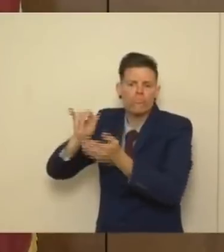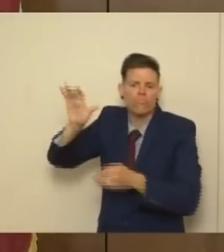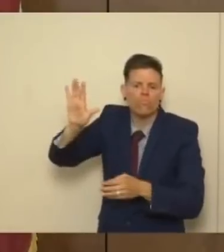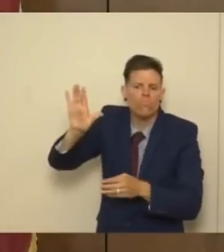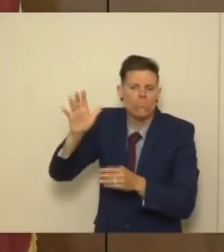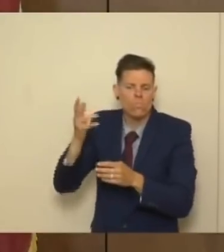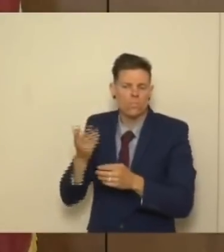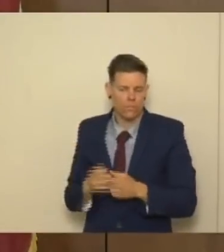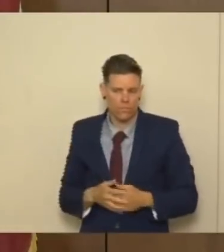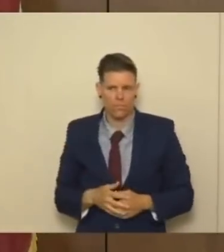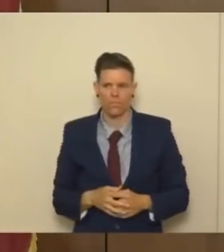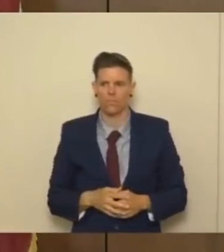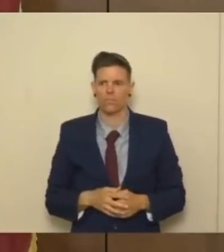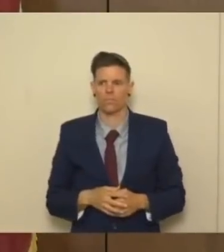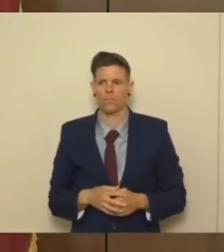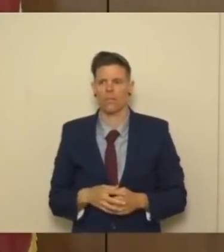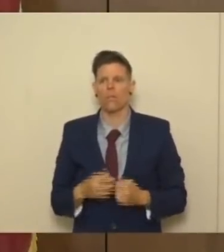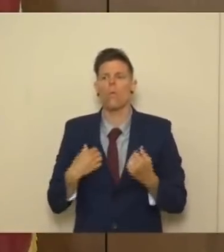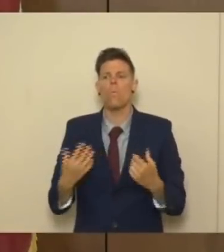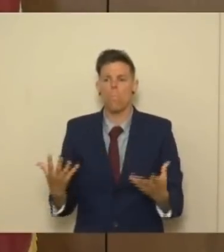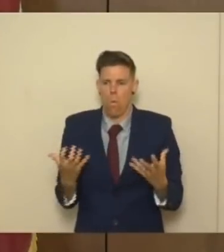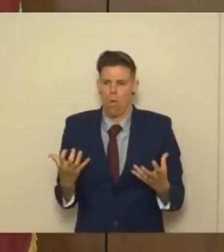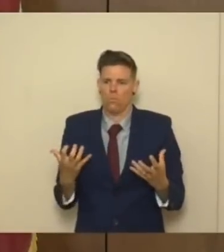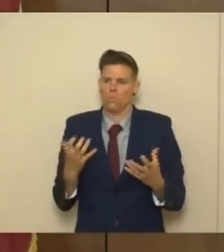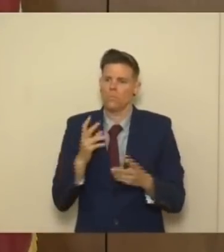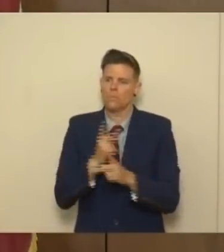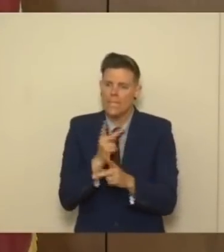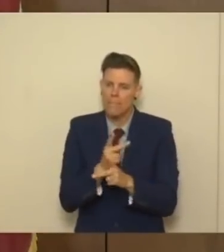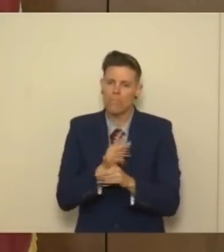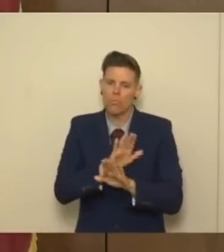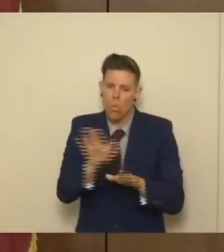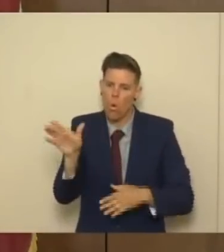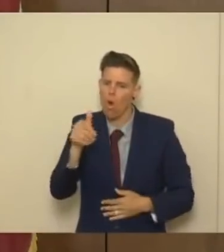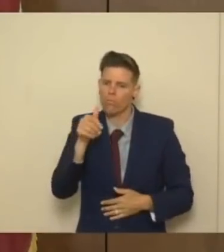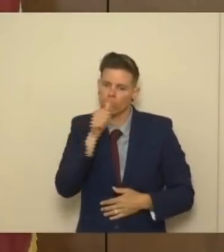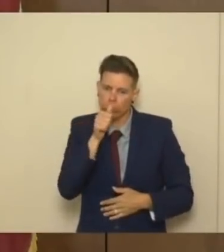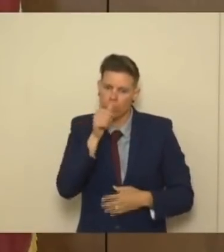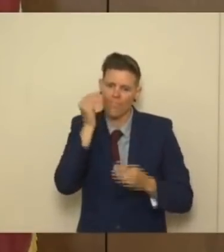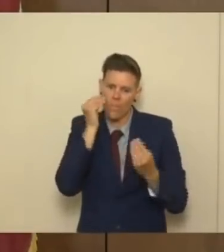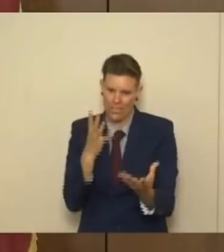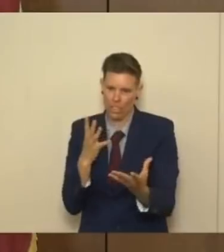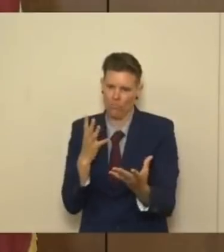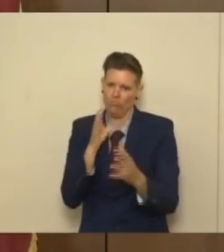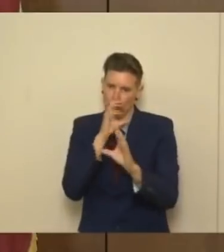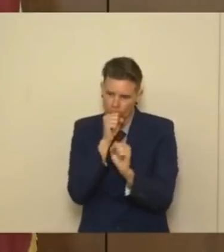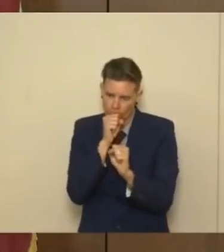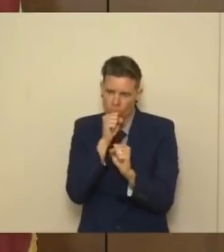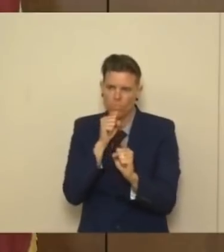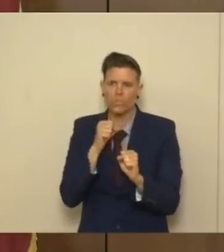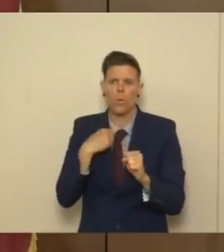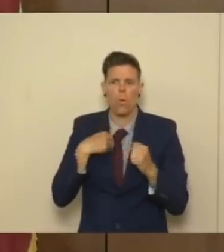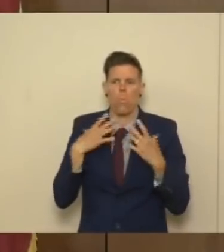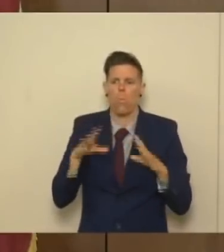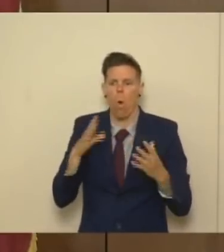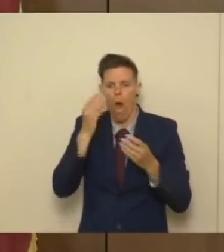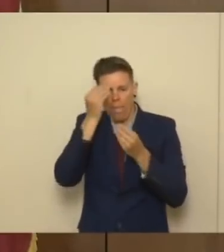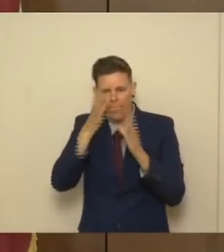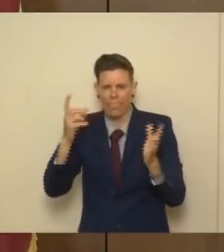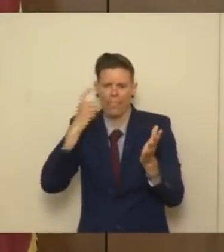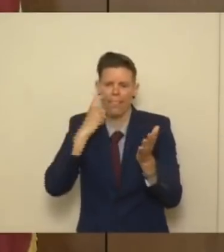patient identifiers out. I need New Mexicans to keep in mind that while the very vast majority of